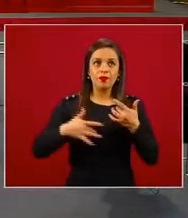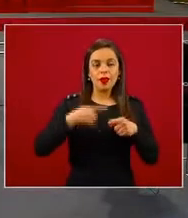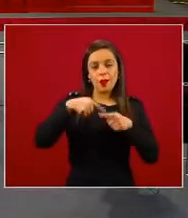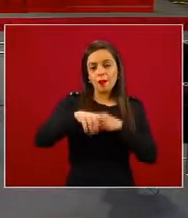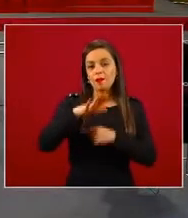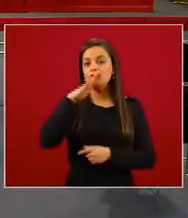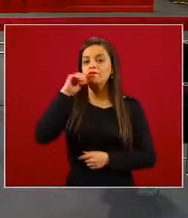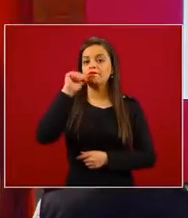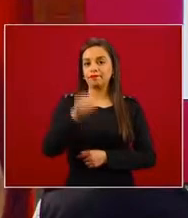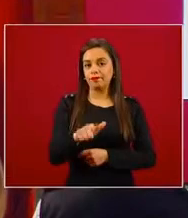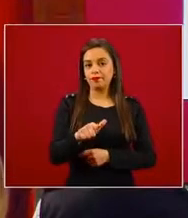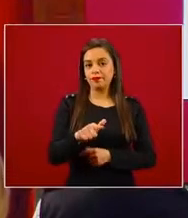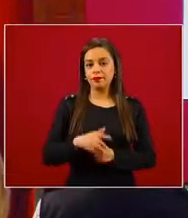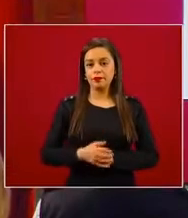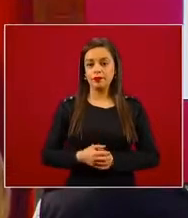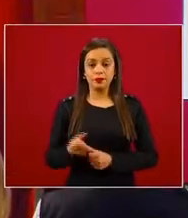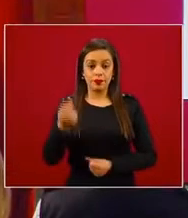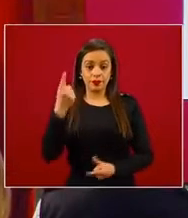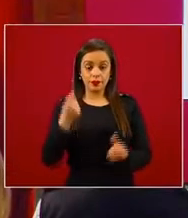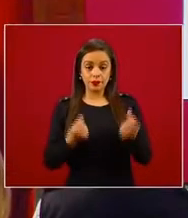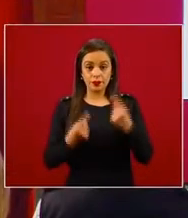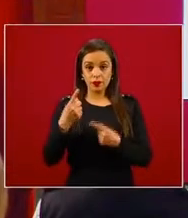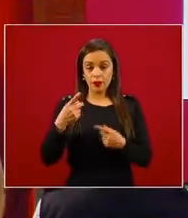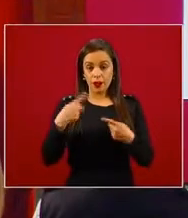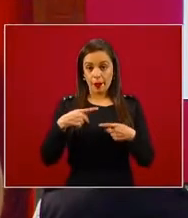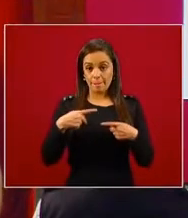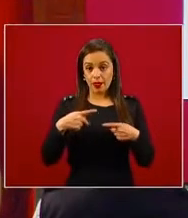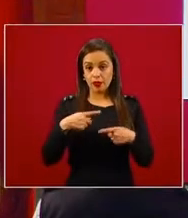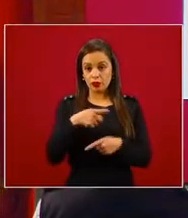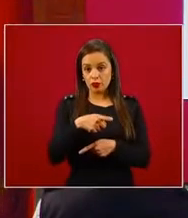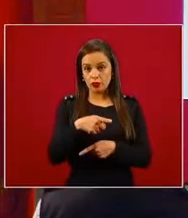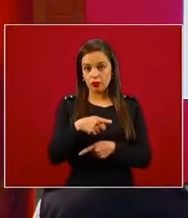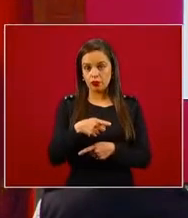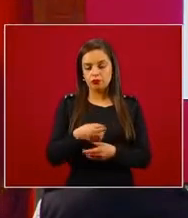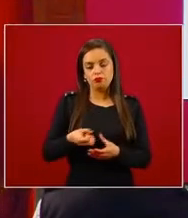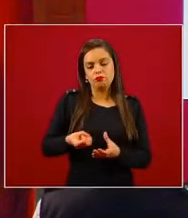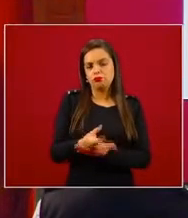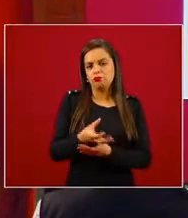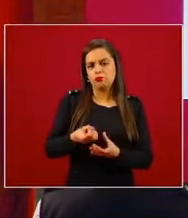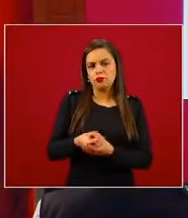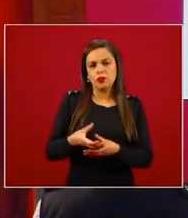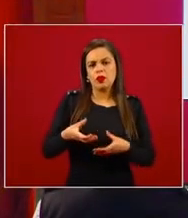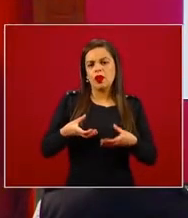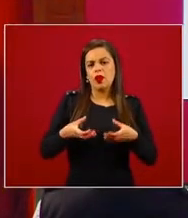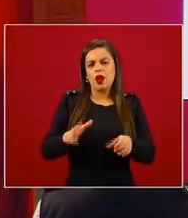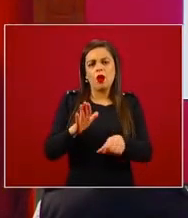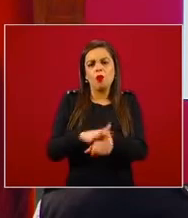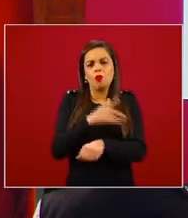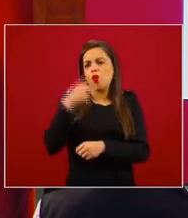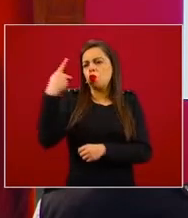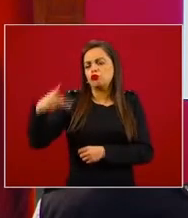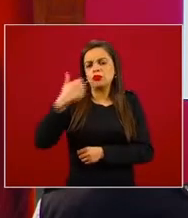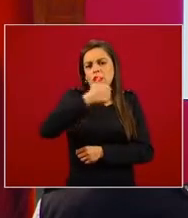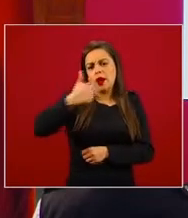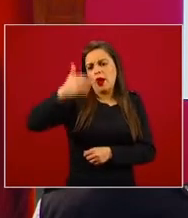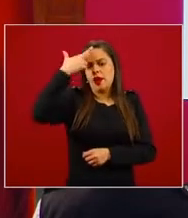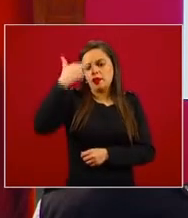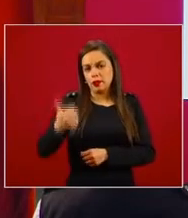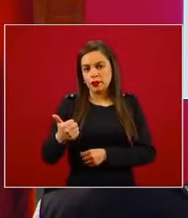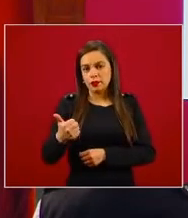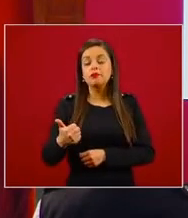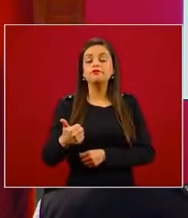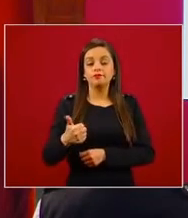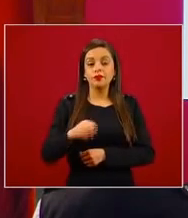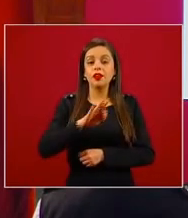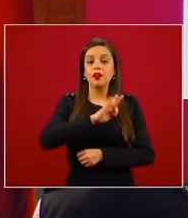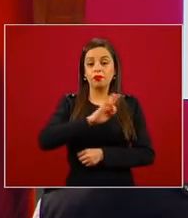of ciudadanos some hayan of the decidido citizens movilizarse por cualquiera de las razones have been que ésta sea, moving puede for tener any given consecuencias reason, it en might